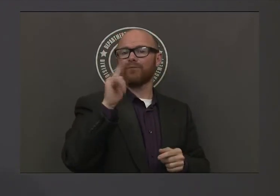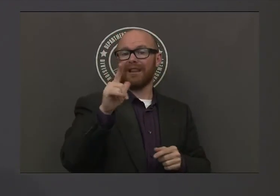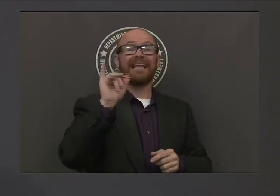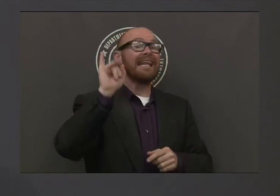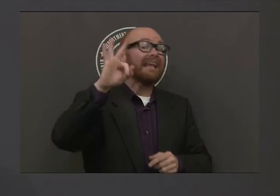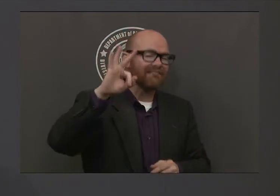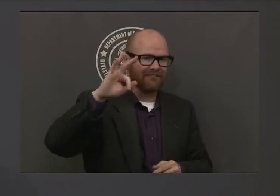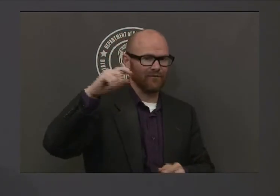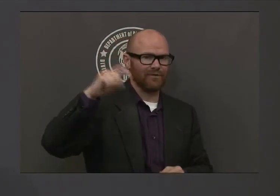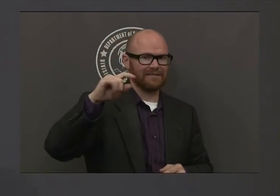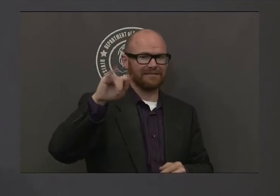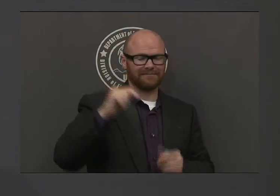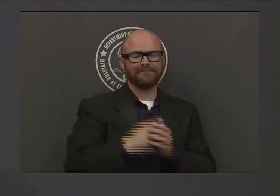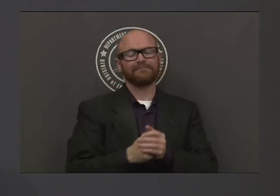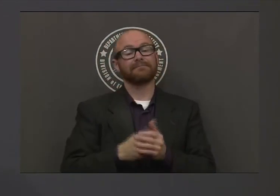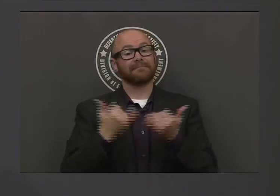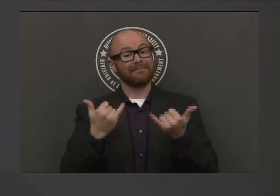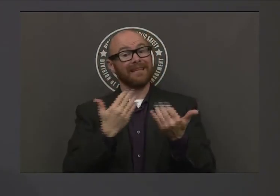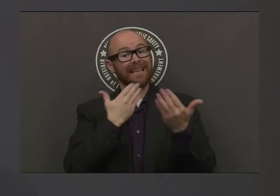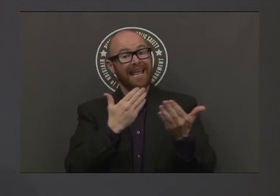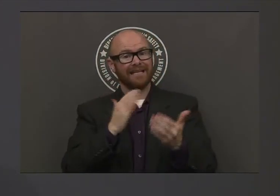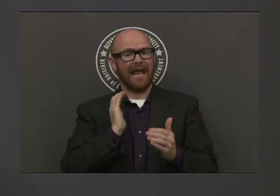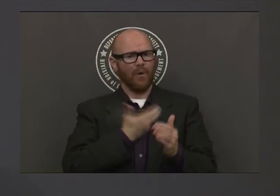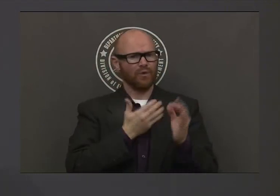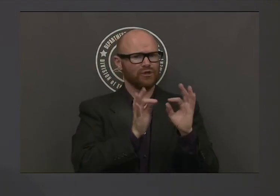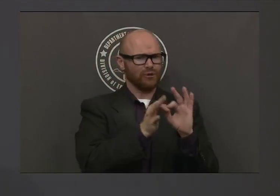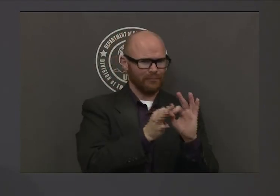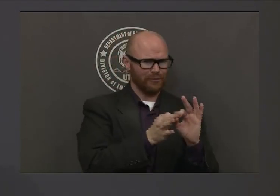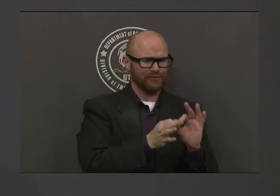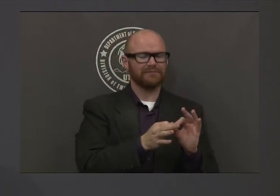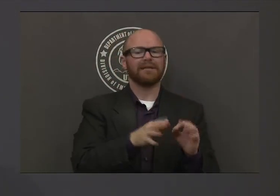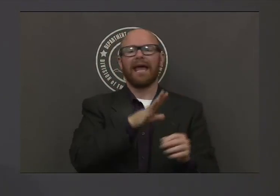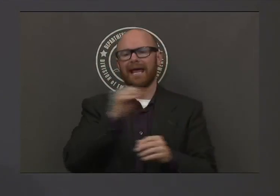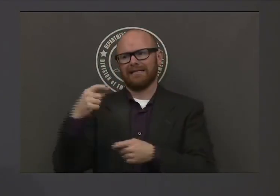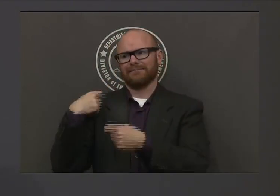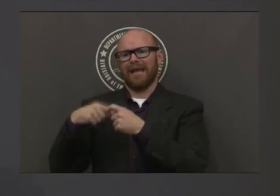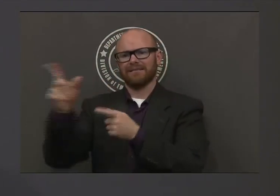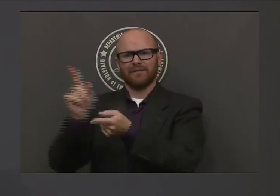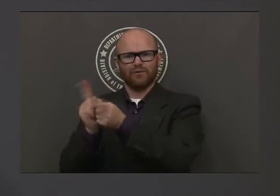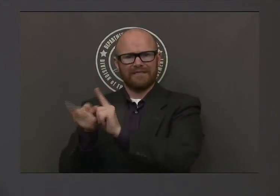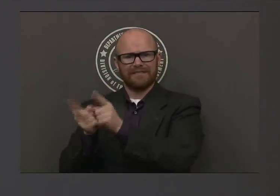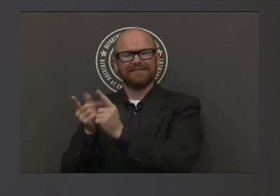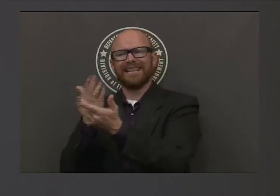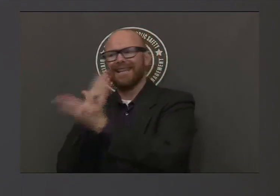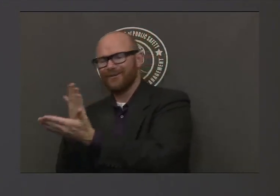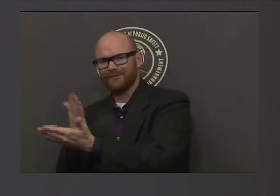We appreciate our interpreters in American Sign Language and in Spanish. Thank you, and we'll talk to you next week.